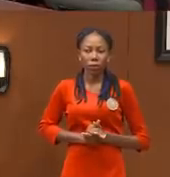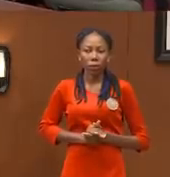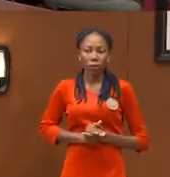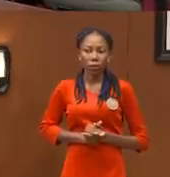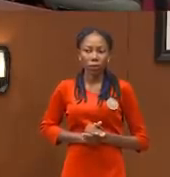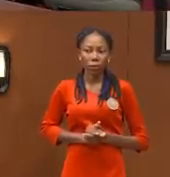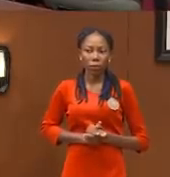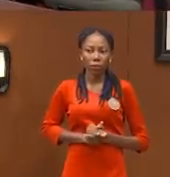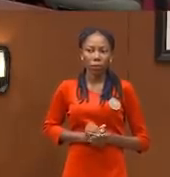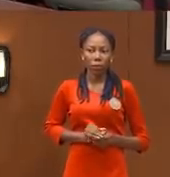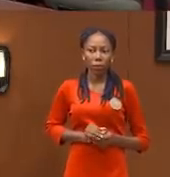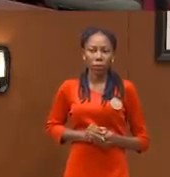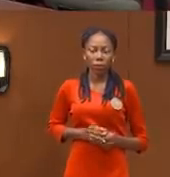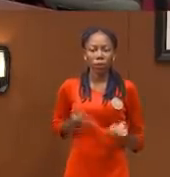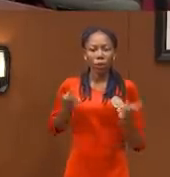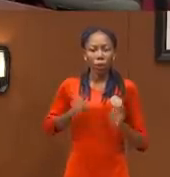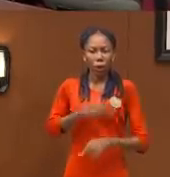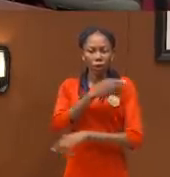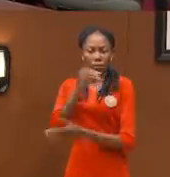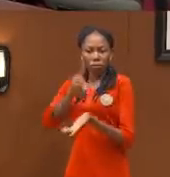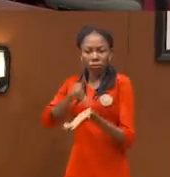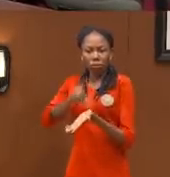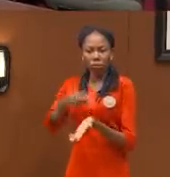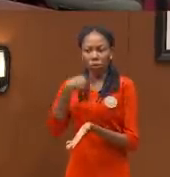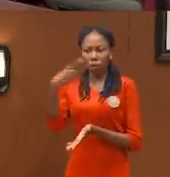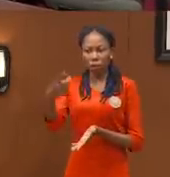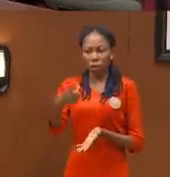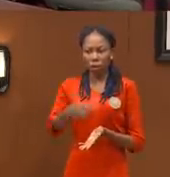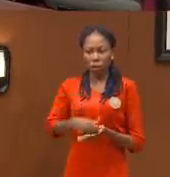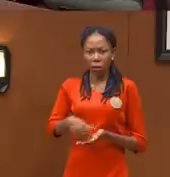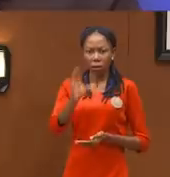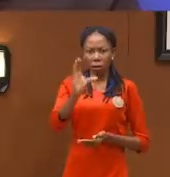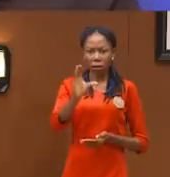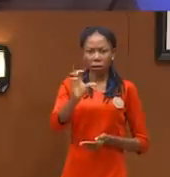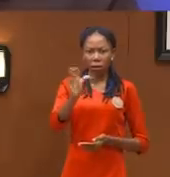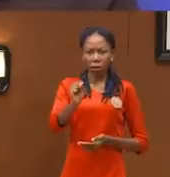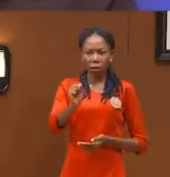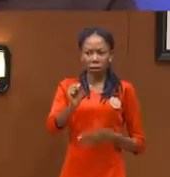when the doctor told my mom I was going to deliver with operation, my mom didn't tell me.